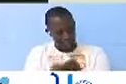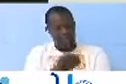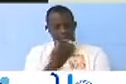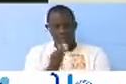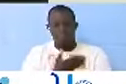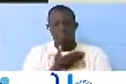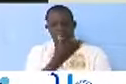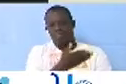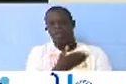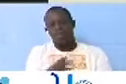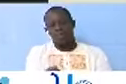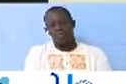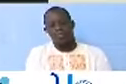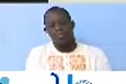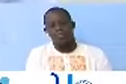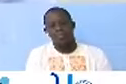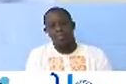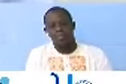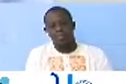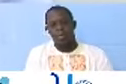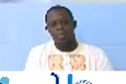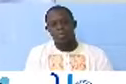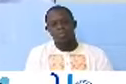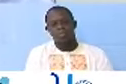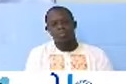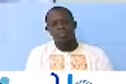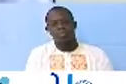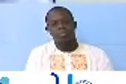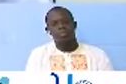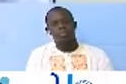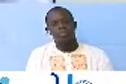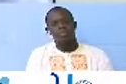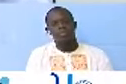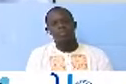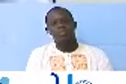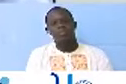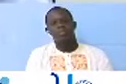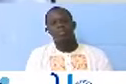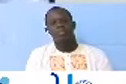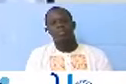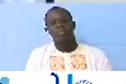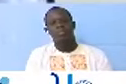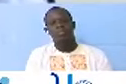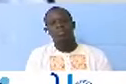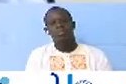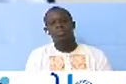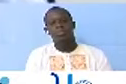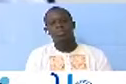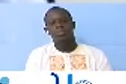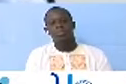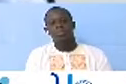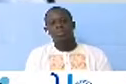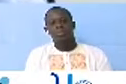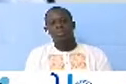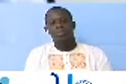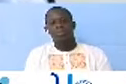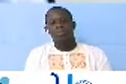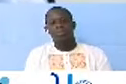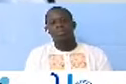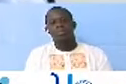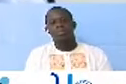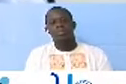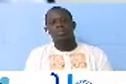want to join Beke, Dokola, and I Sanjitang and Goro in Bekono, Yafon Yanko, Mojamal and Nadje,